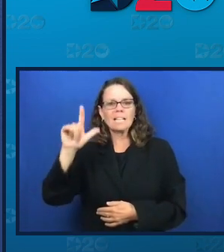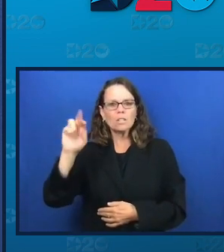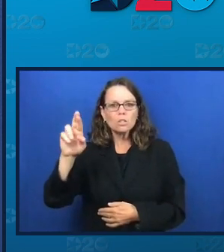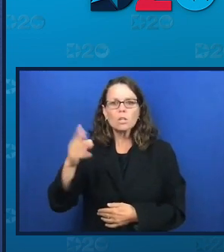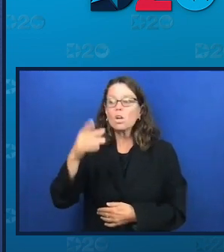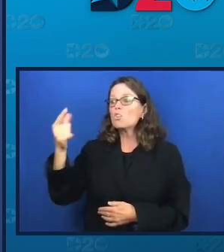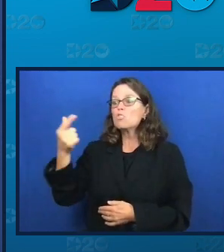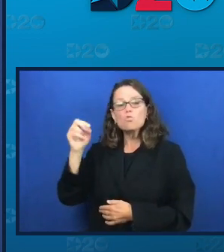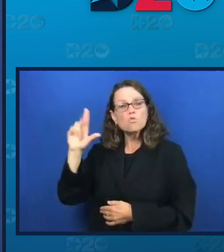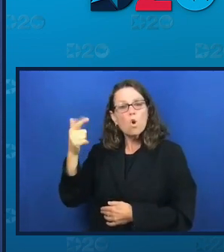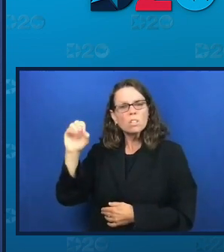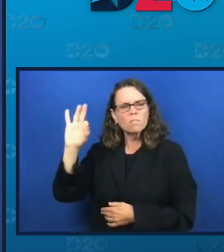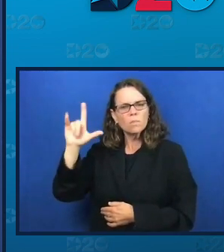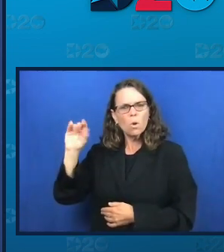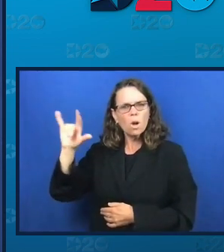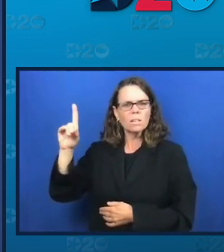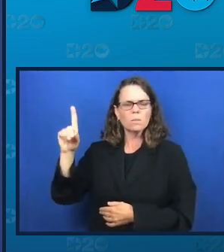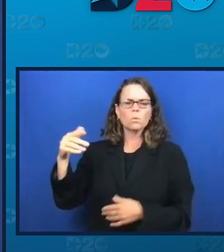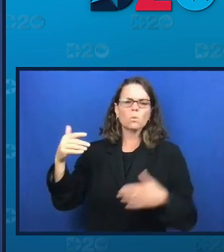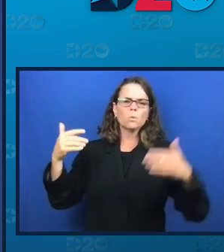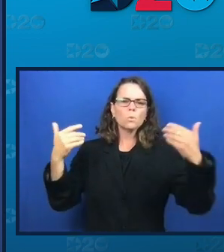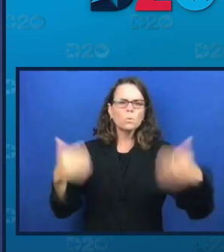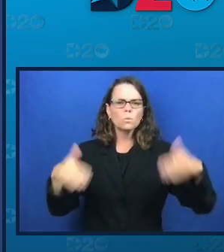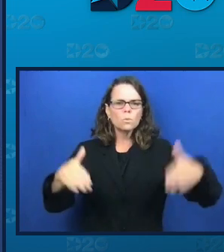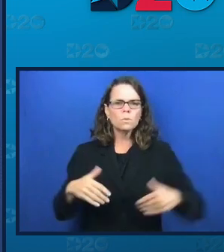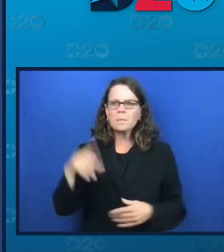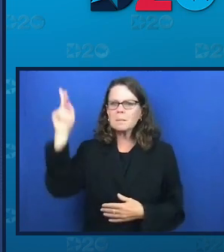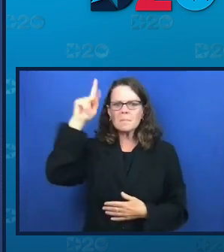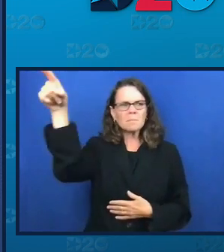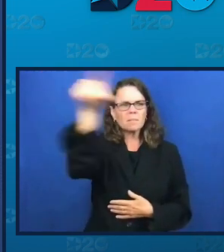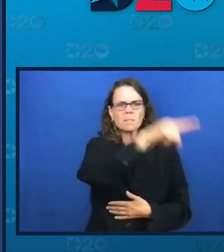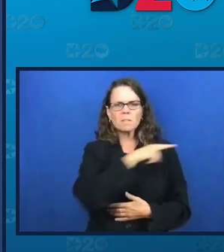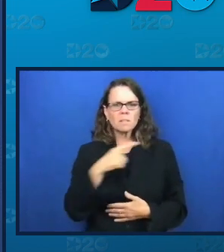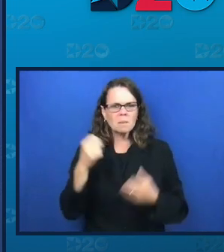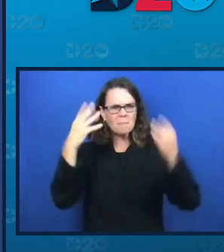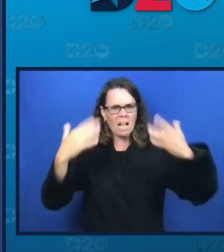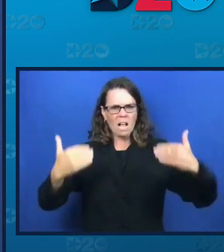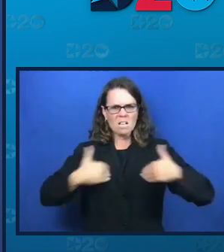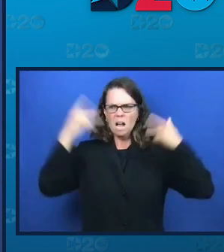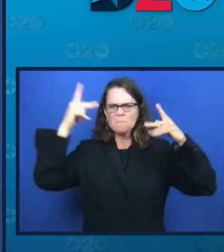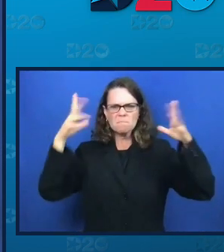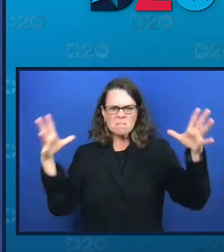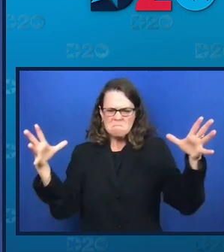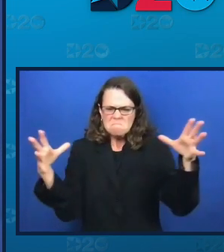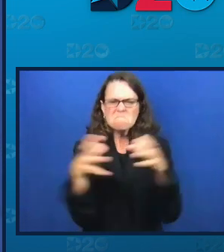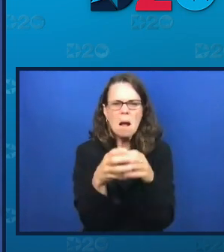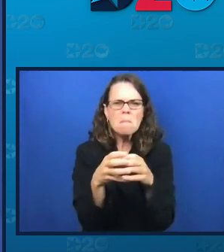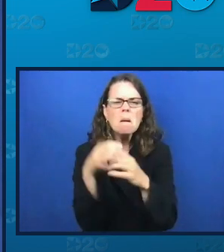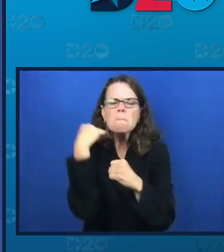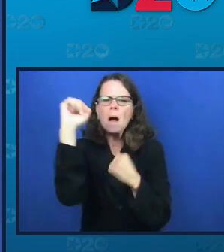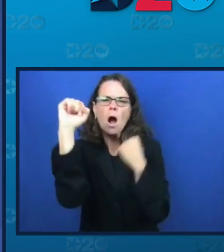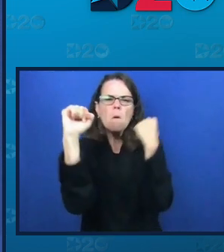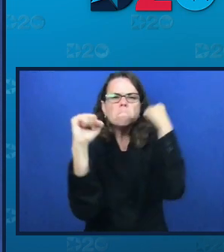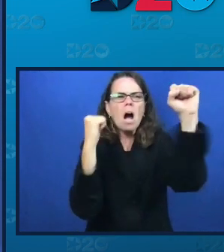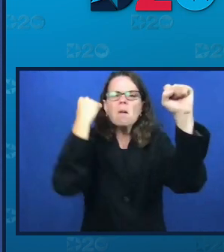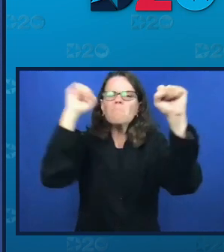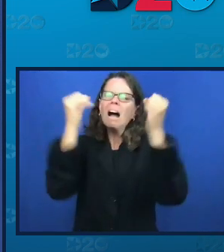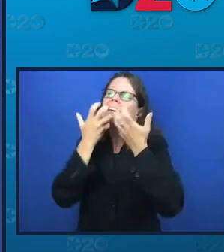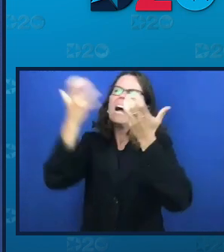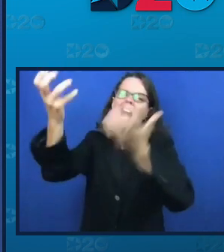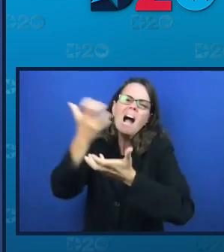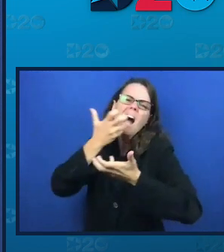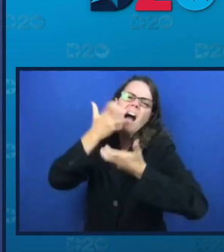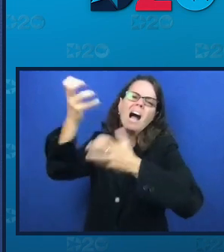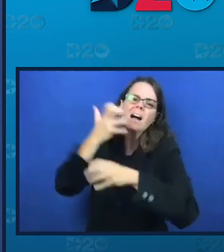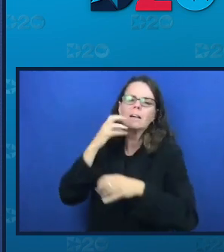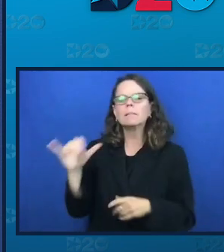the absolute best traditions of this country, in the tradition of John Lewis. My optimism and my faith in this country